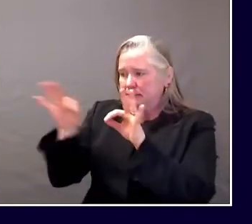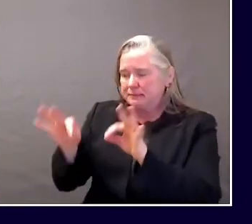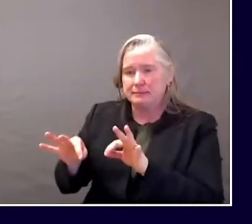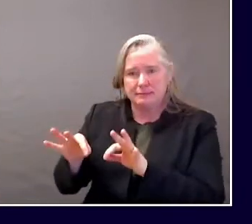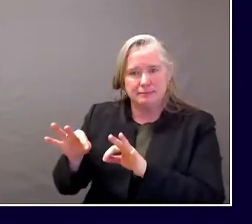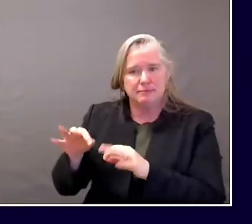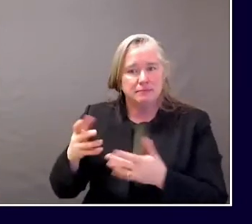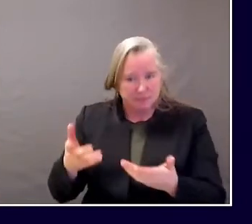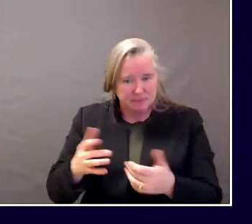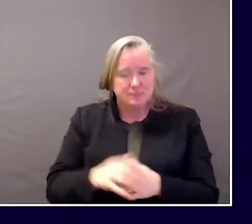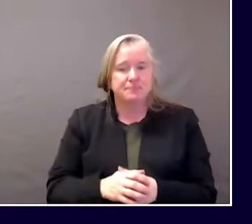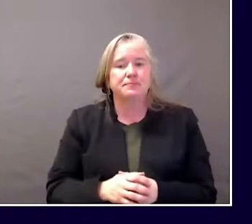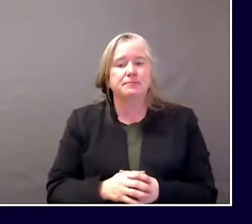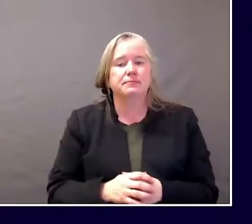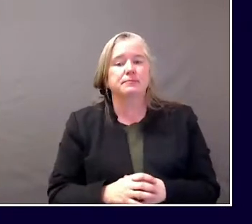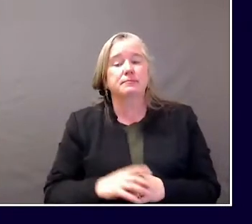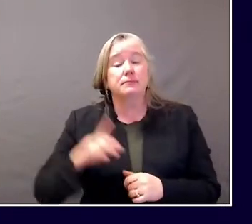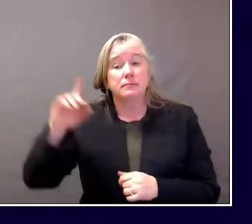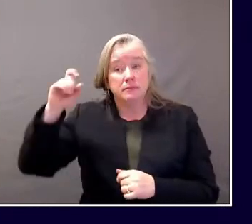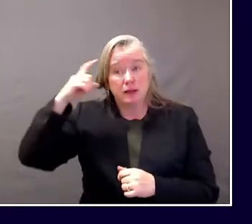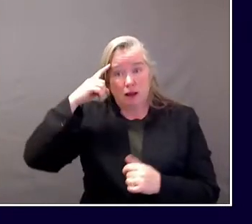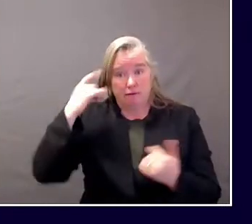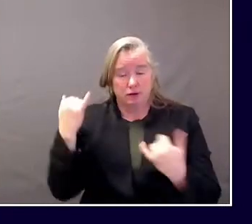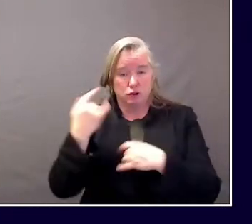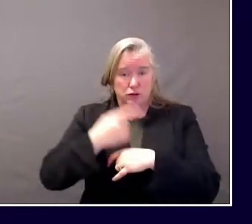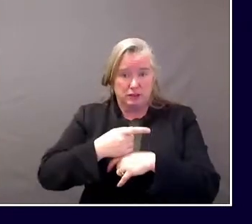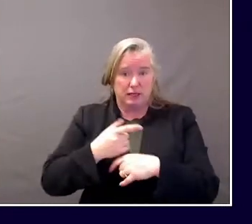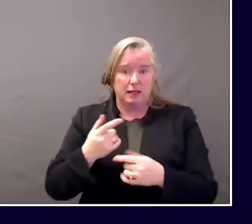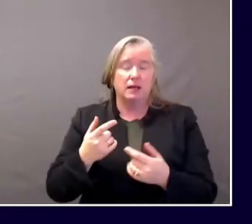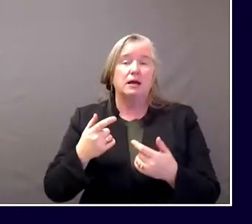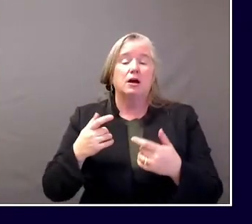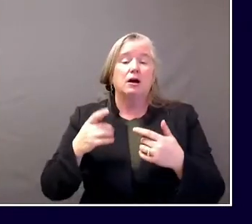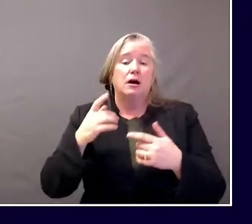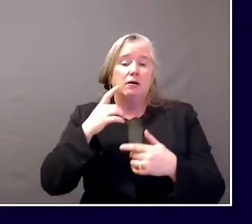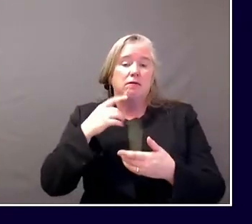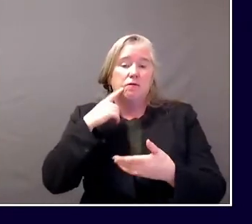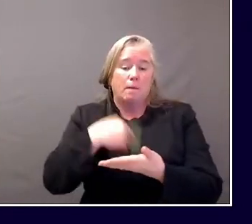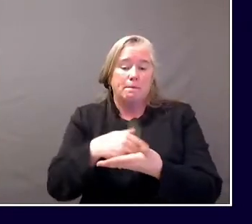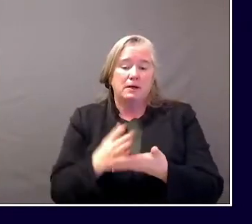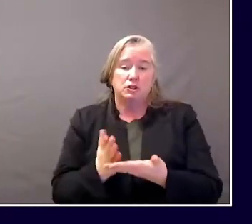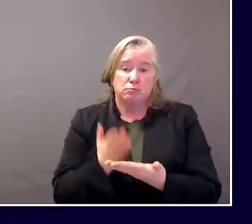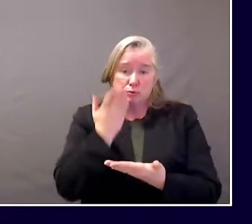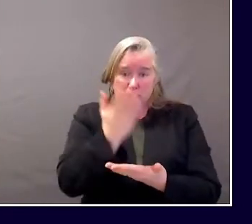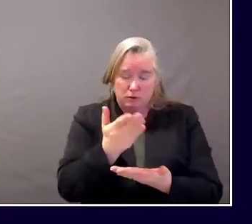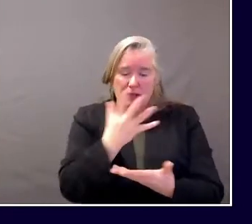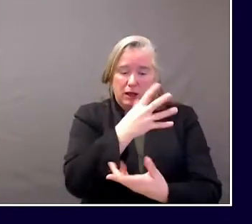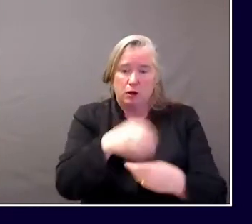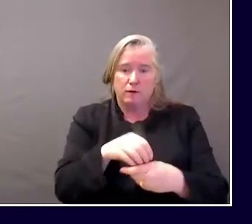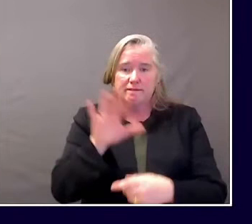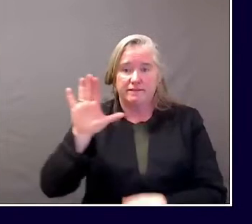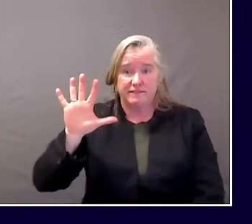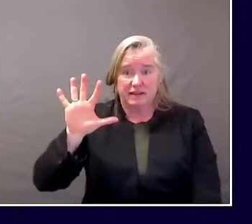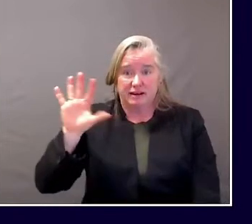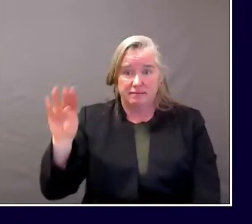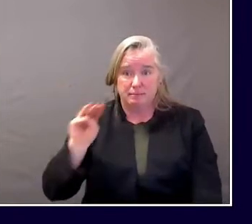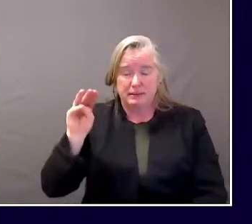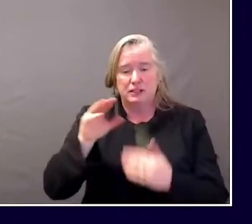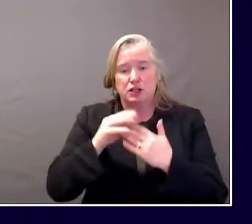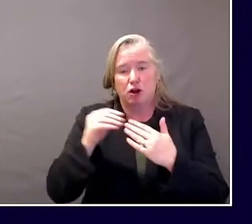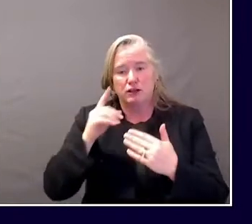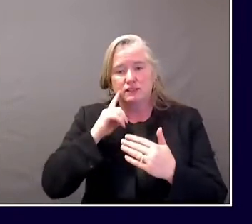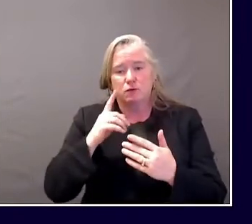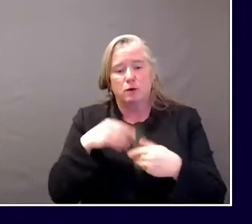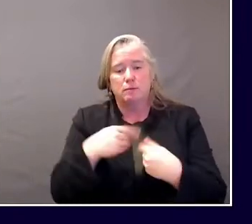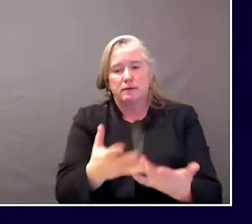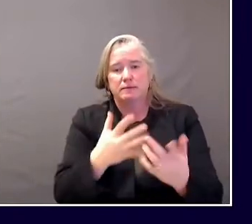proposal today, both her biennial budget proposal as well as her supplemental budget. That does include $5 million for vaccine